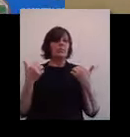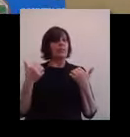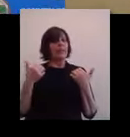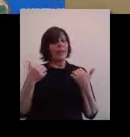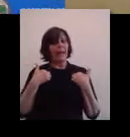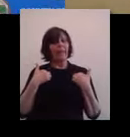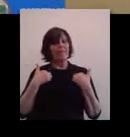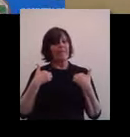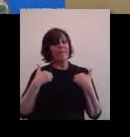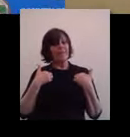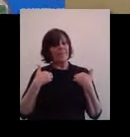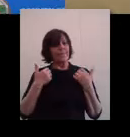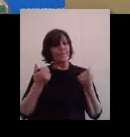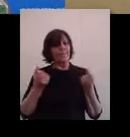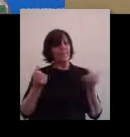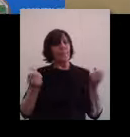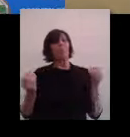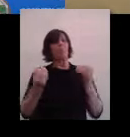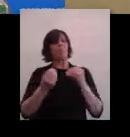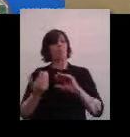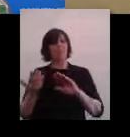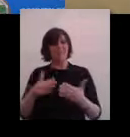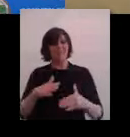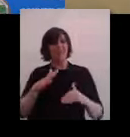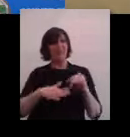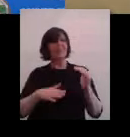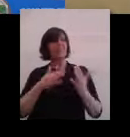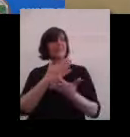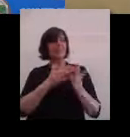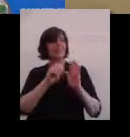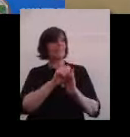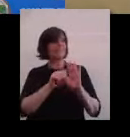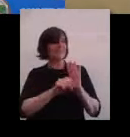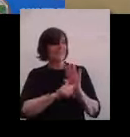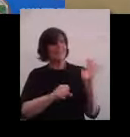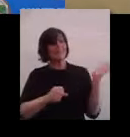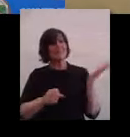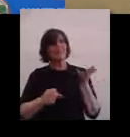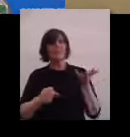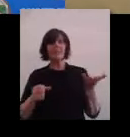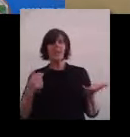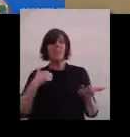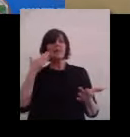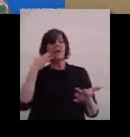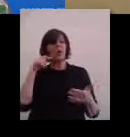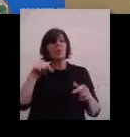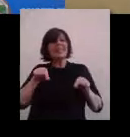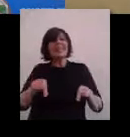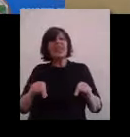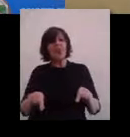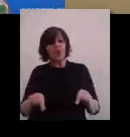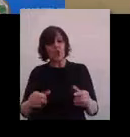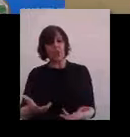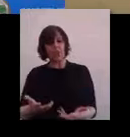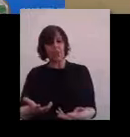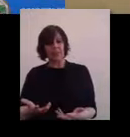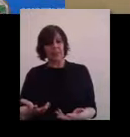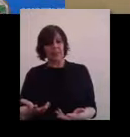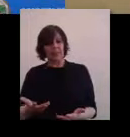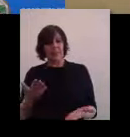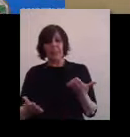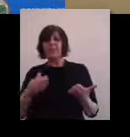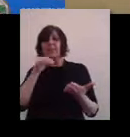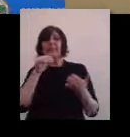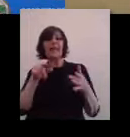We actually have more deaths than some states do, so we know we have an outbreak here. It may not be the same size as New York